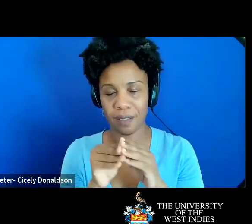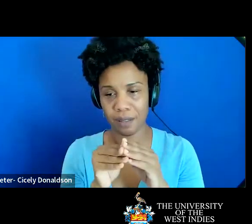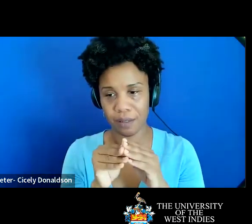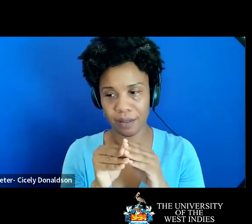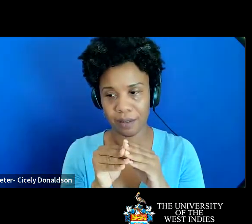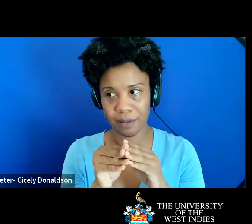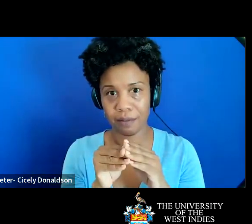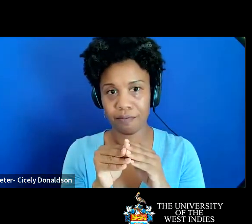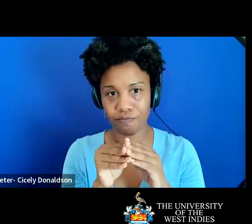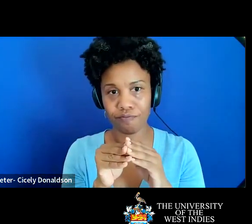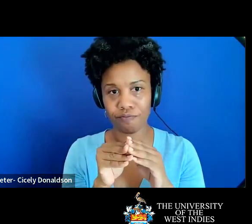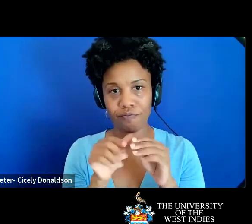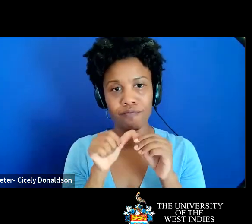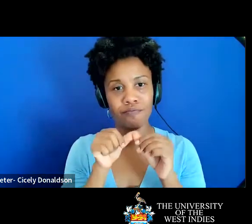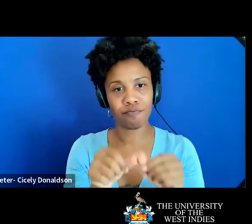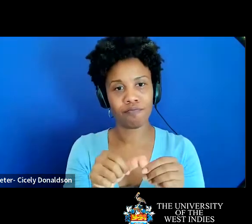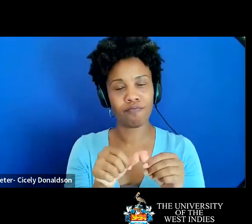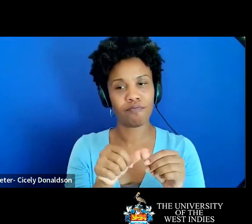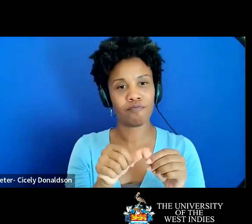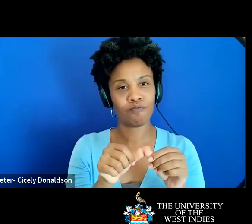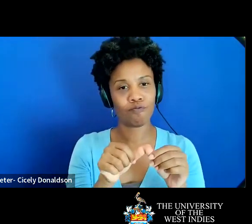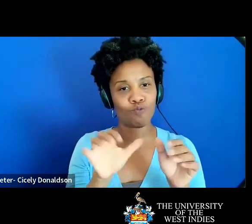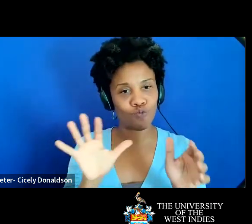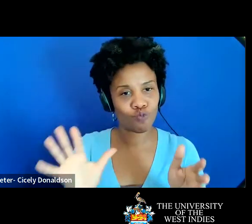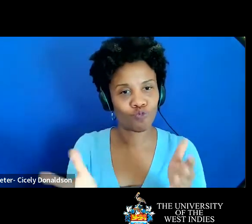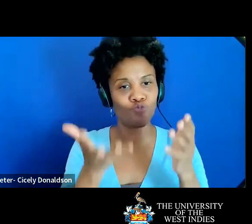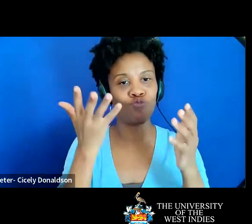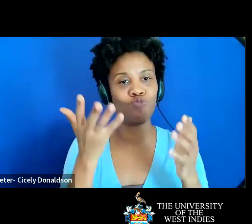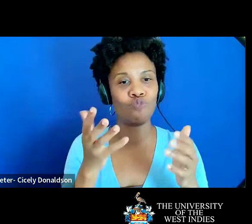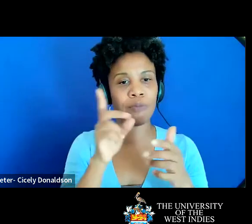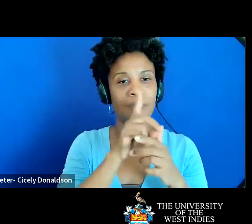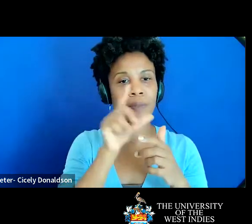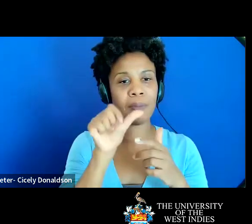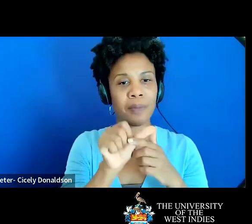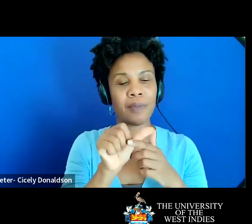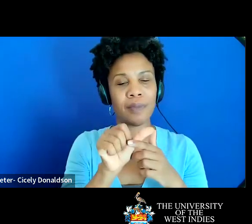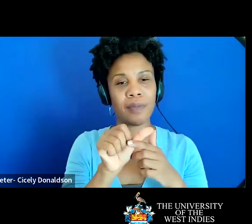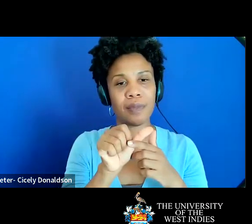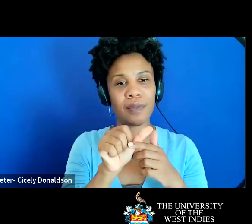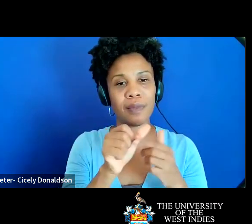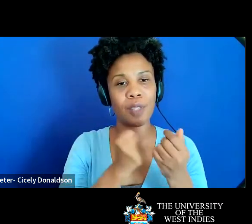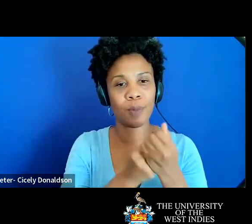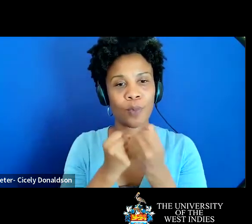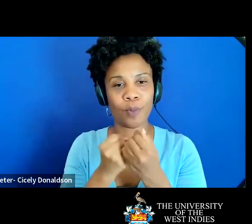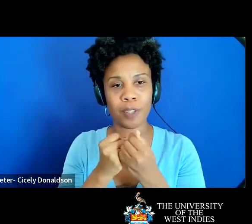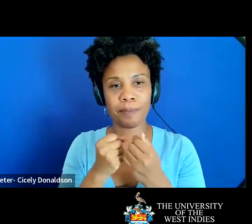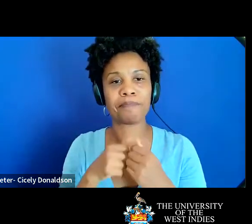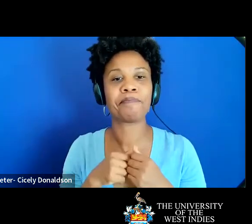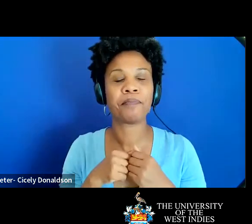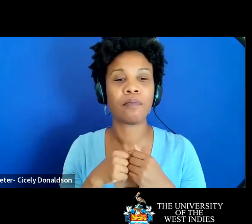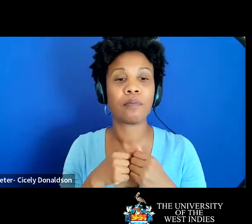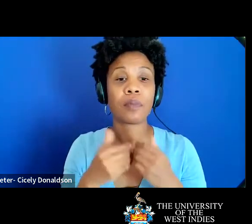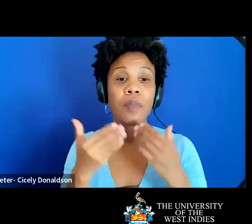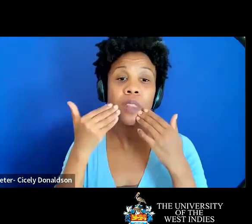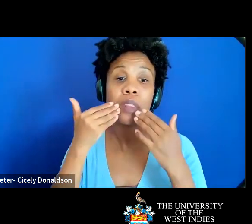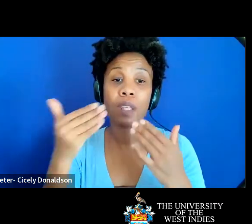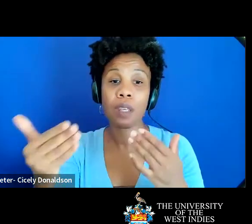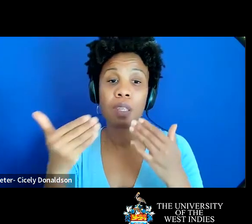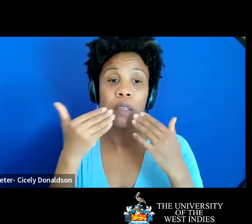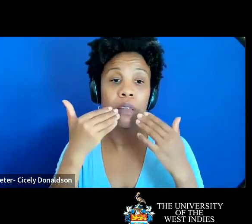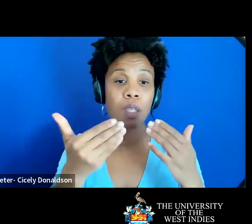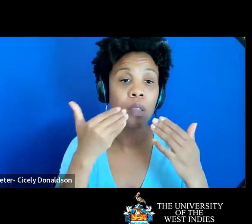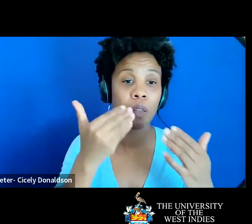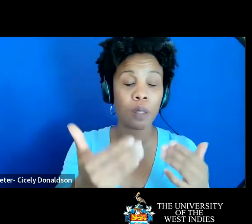for persons with disabilities in the Anglophone Caribbean. Thank you very much. And I'm going to ask